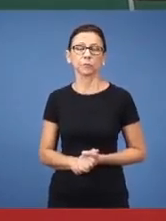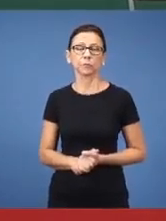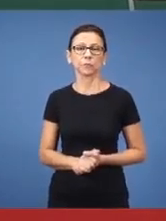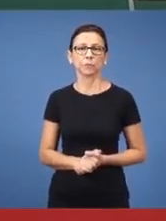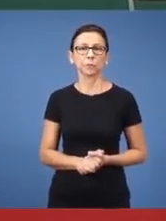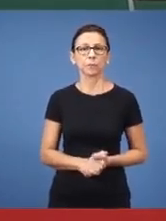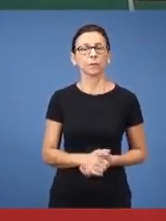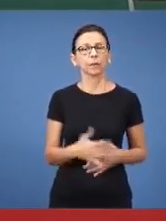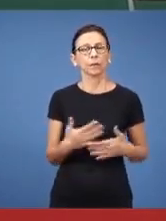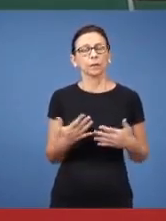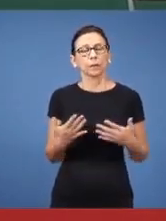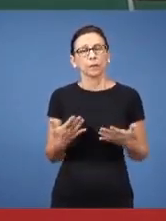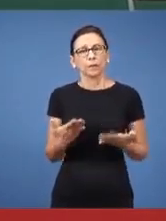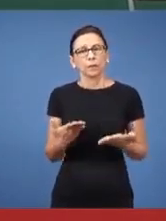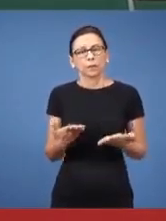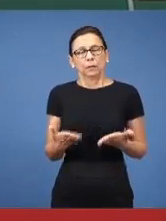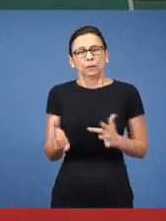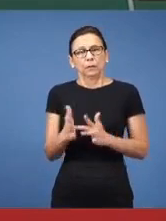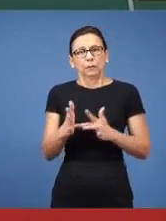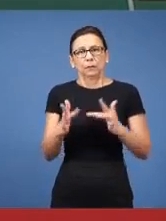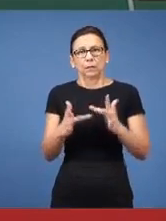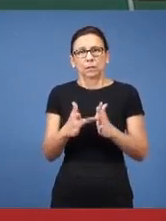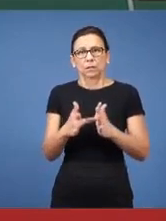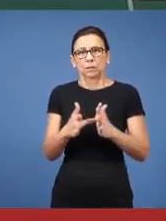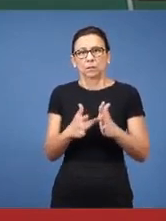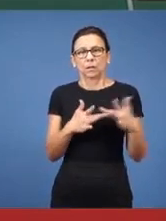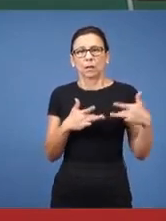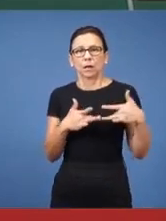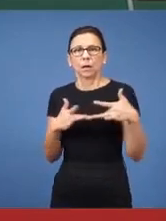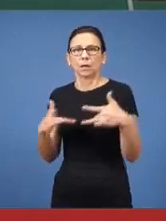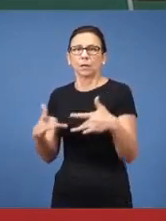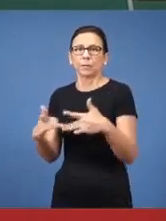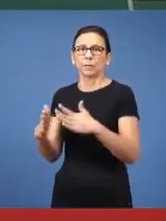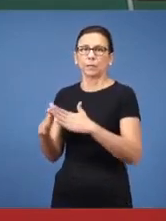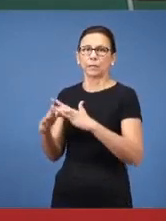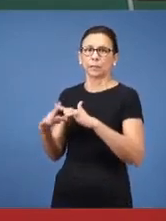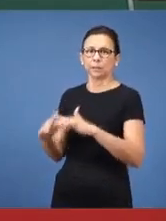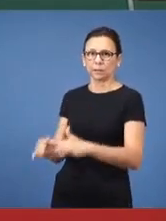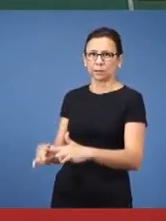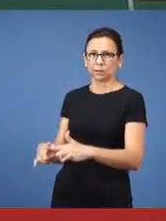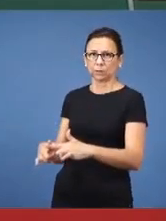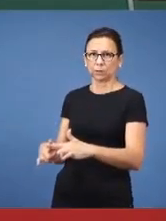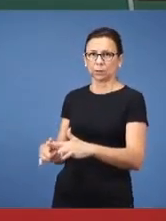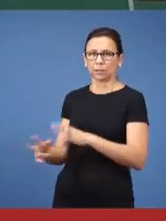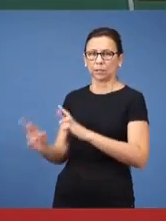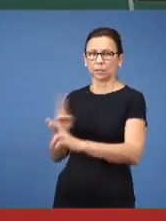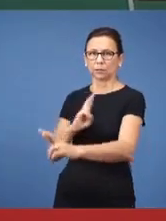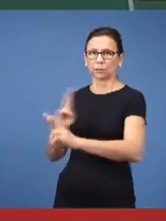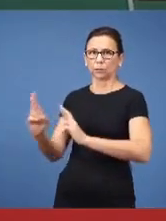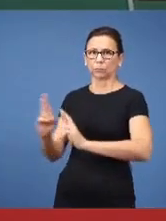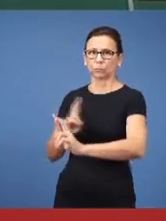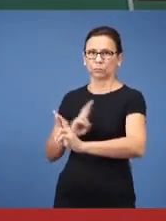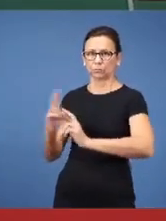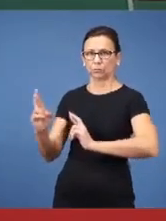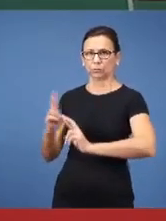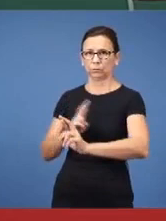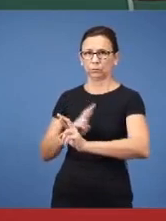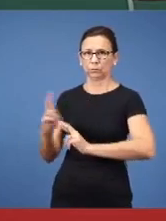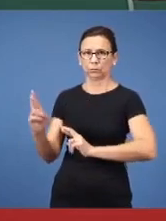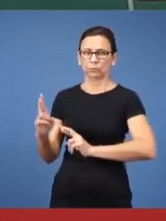a word that the world can express itself, which is the love of Jesus to the church and the church towards the Lord Jesus,